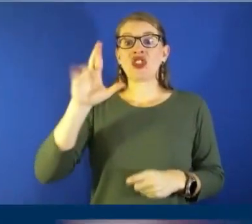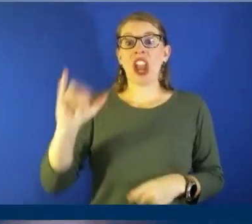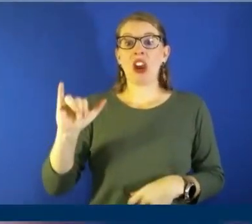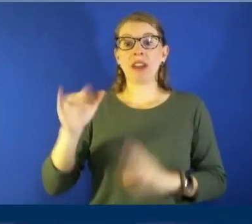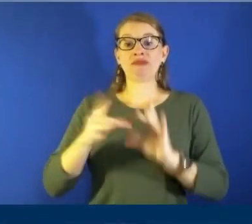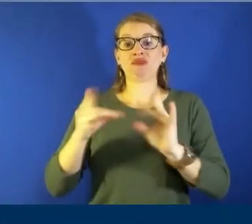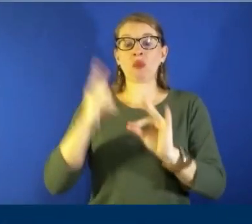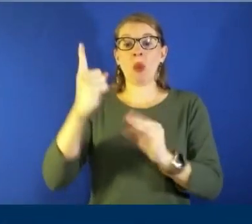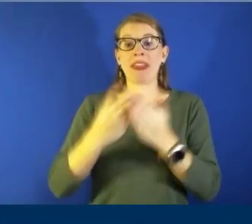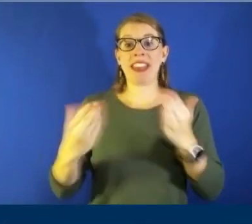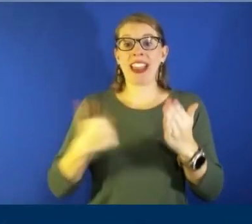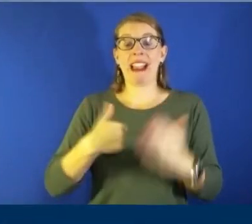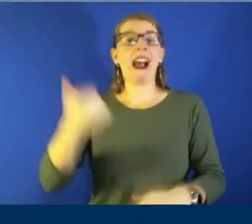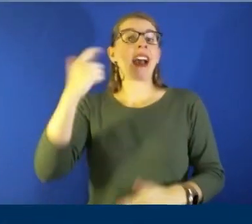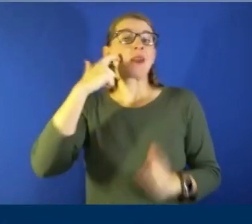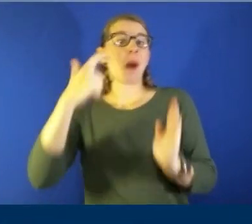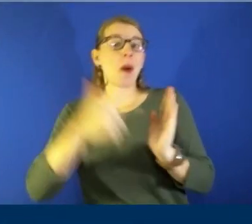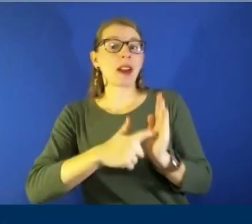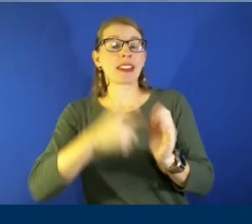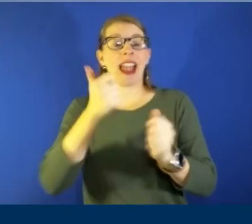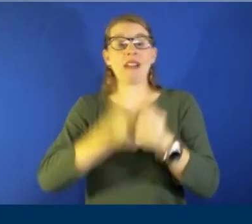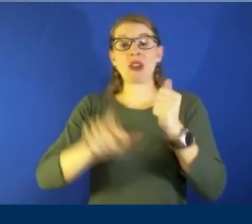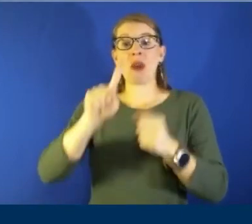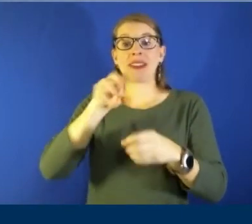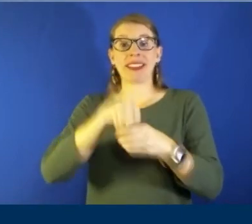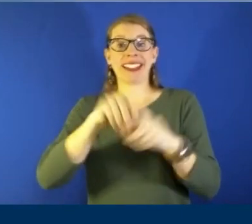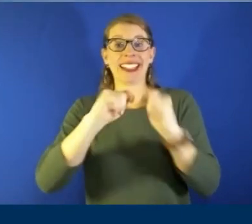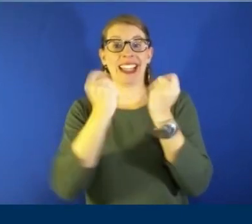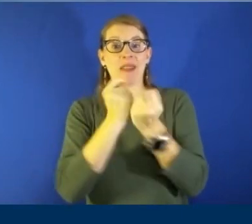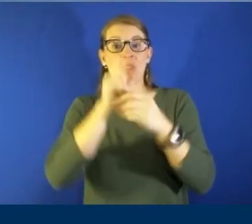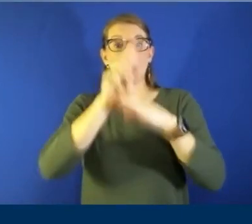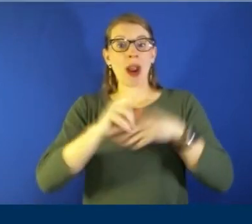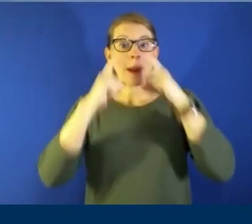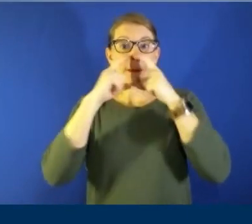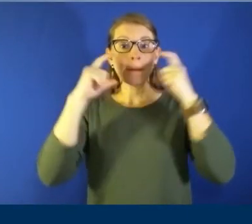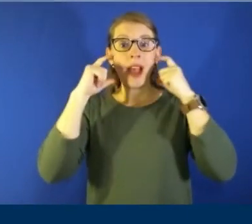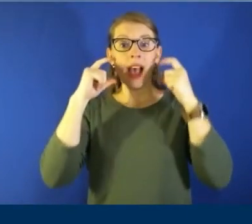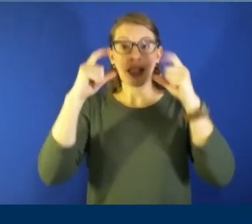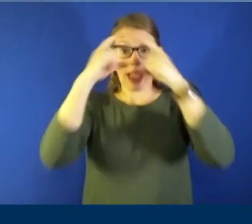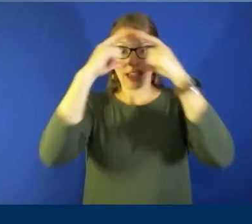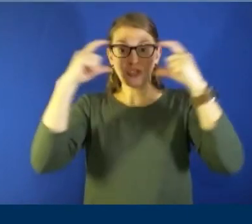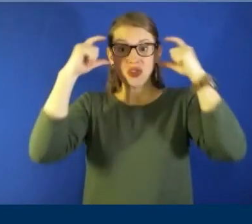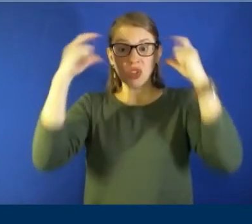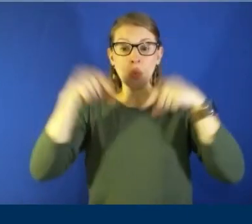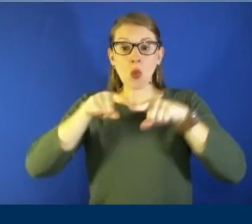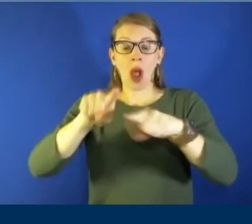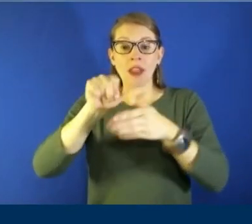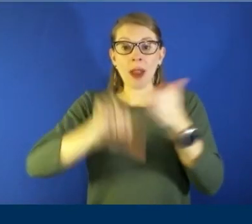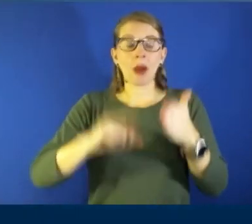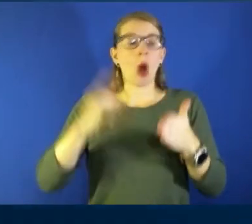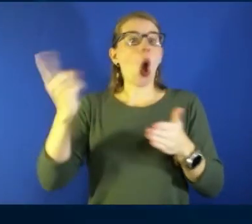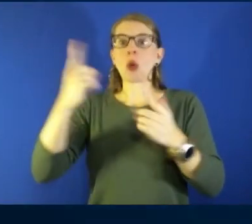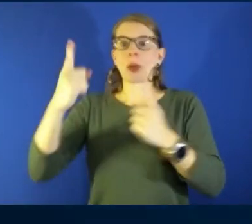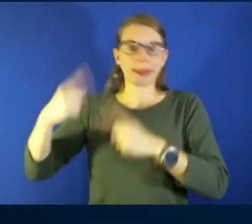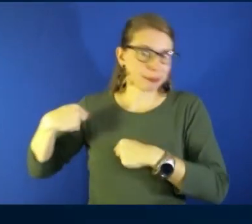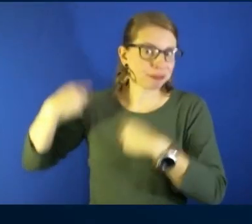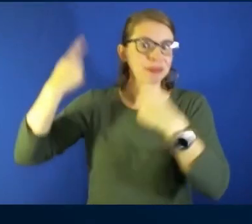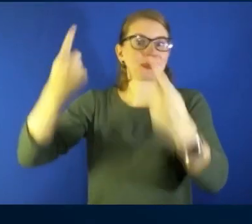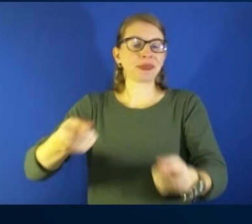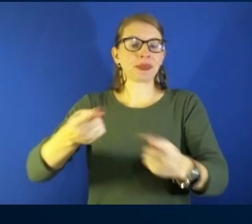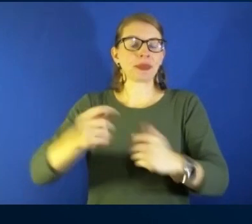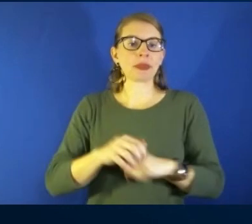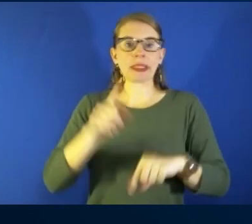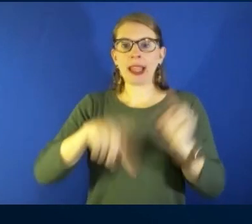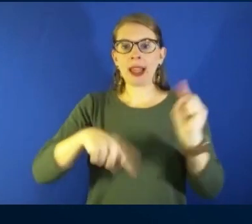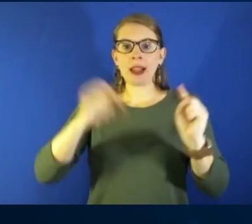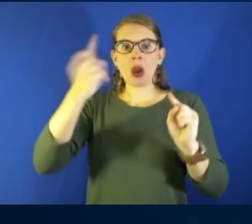that I notice is that everyone on the team is wearing a mask, eye shields, as they operate, as they've always done in operating rooms. Can't understand why there's